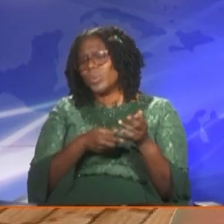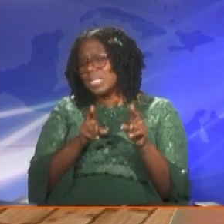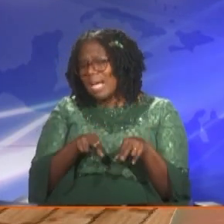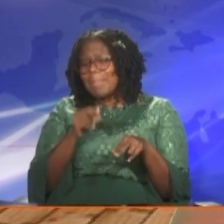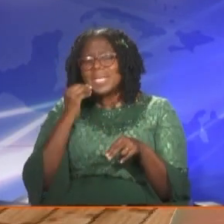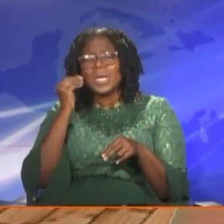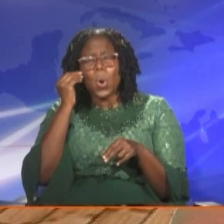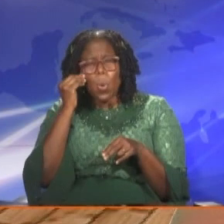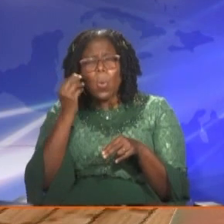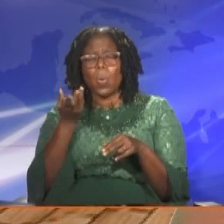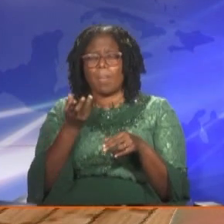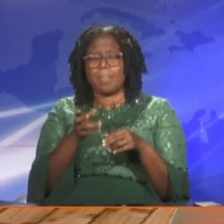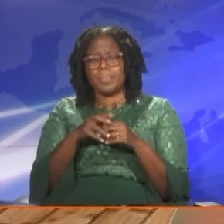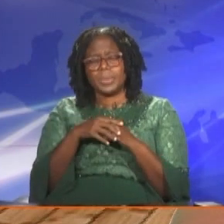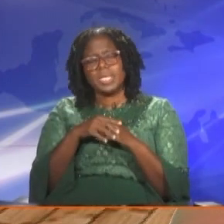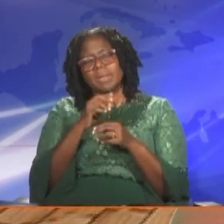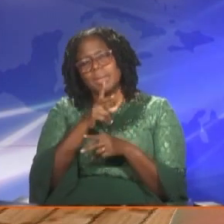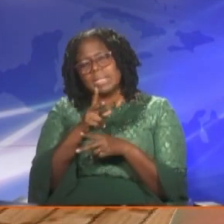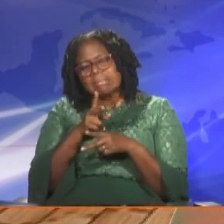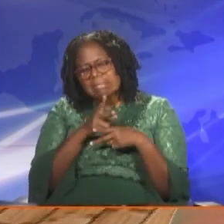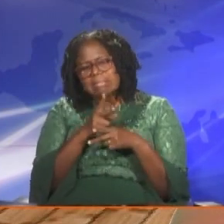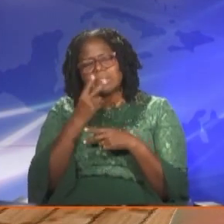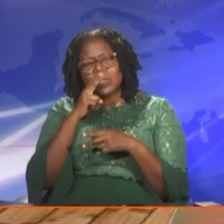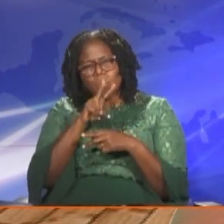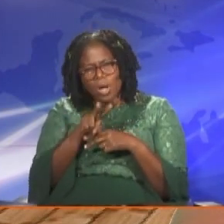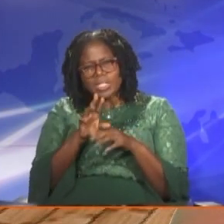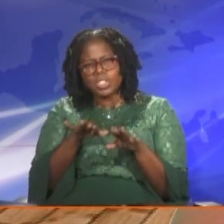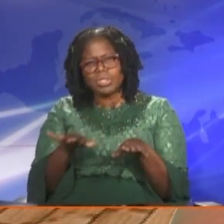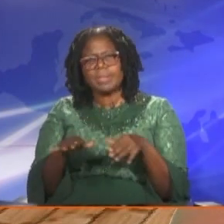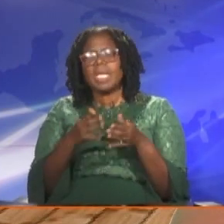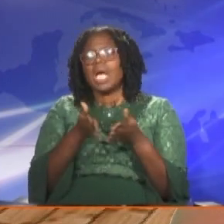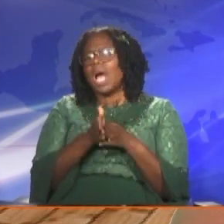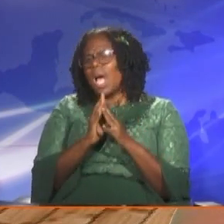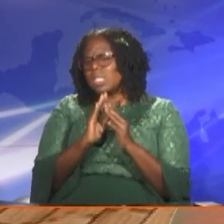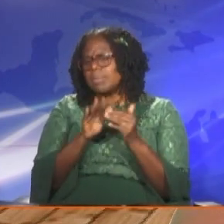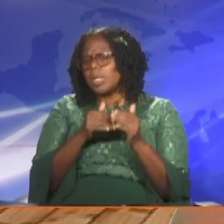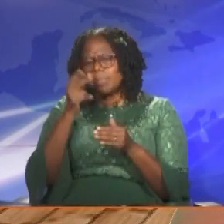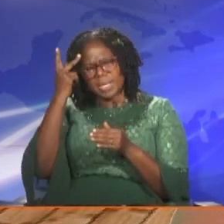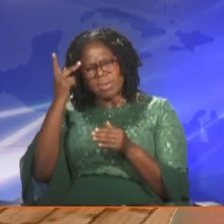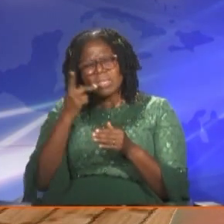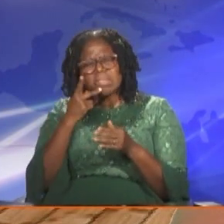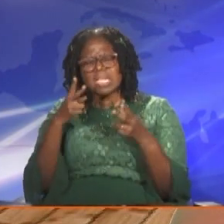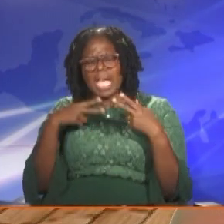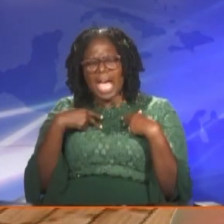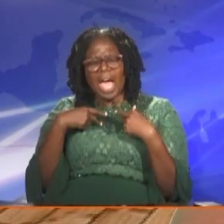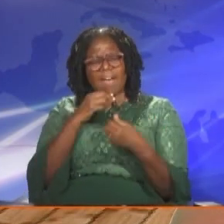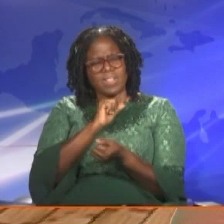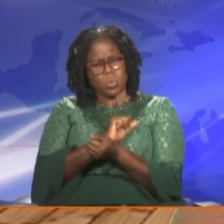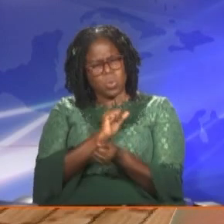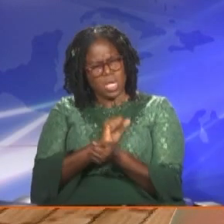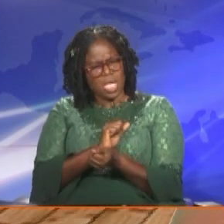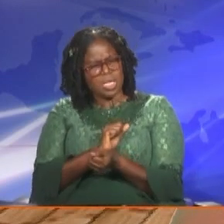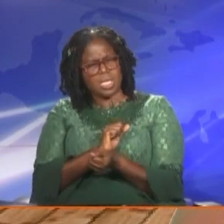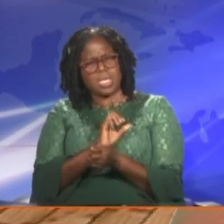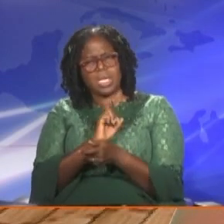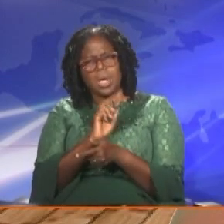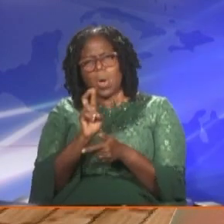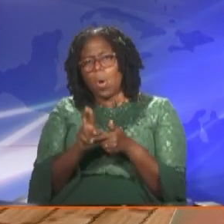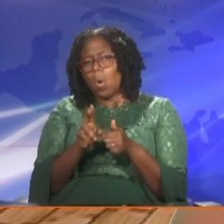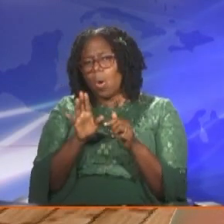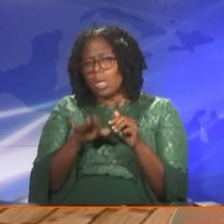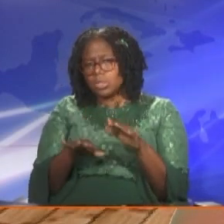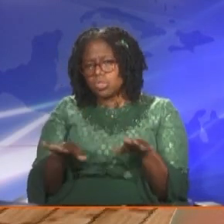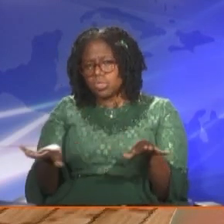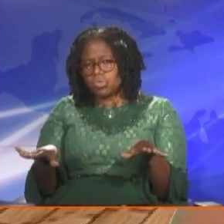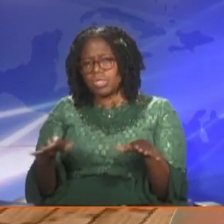knowing the family, whether they are employed or not, is a red flag again that children might be suffering